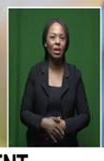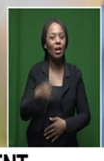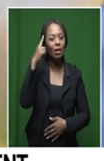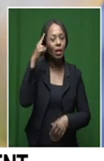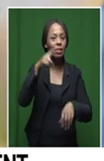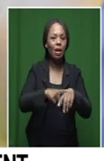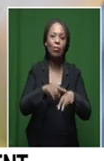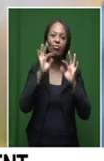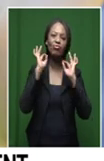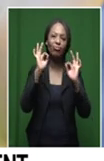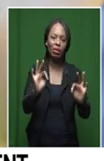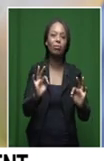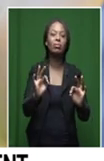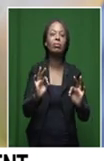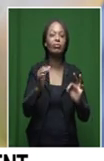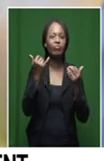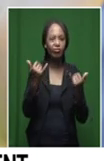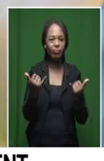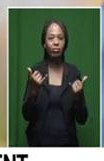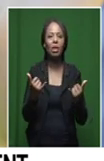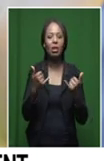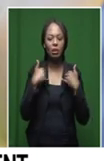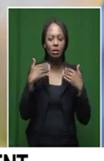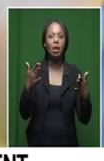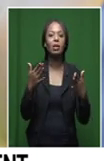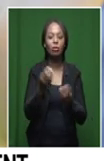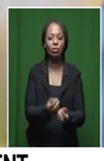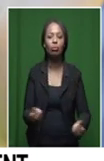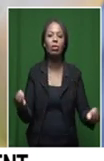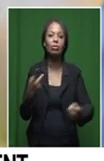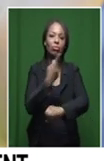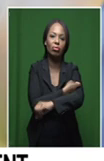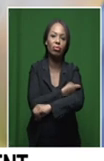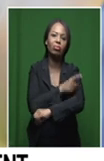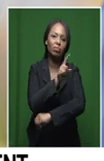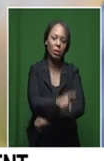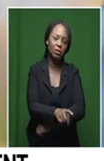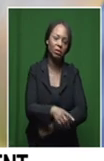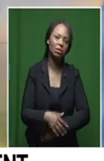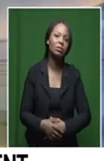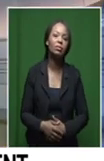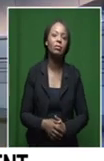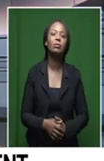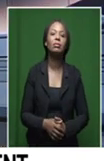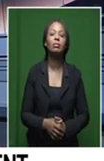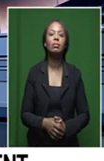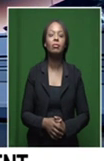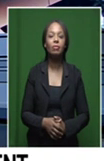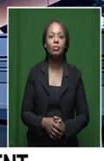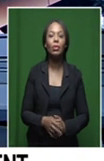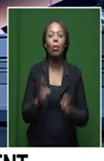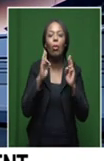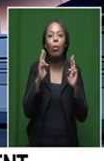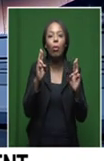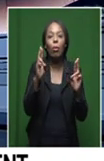time to open up vaccination to our teens. We are